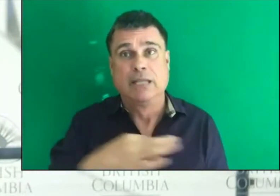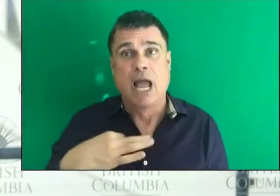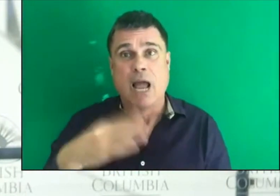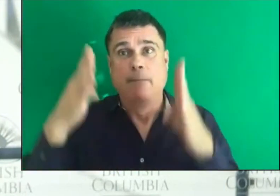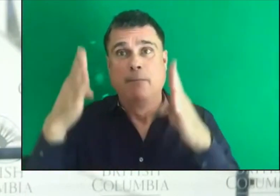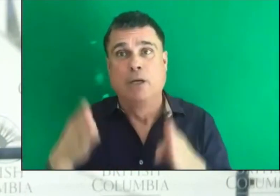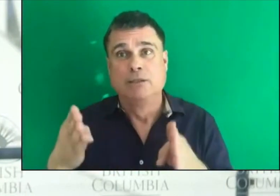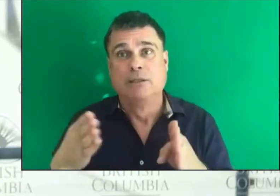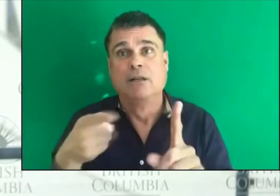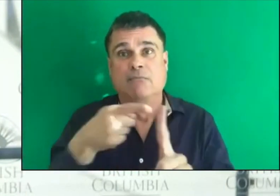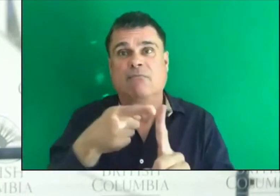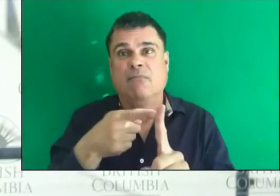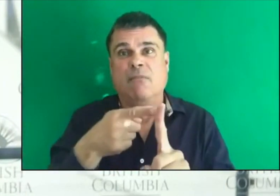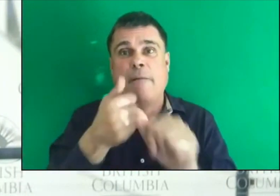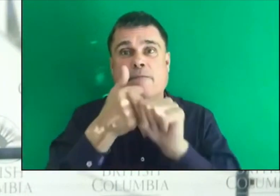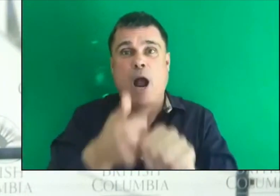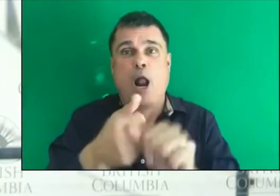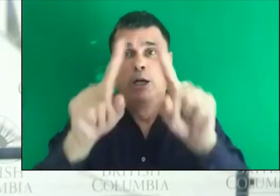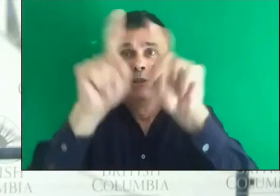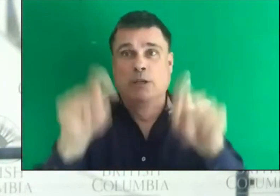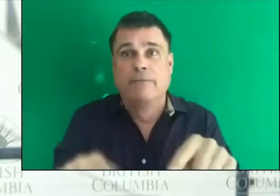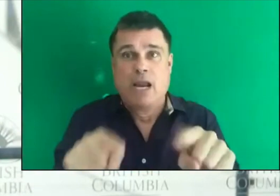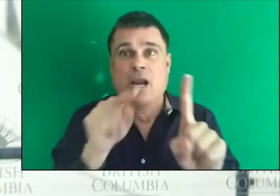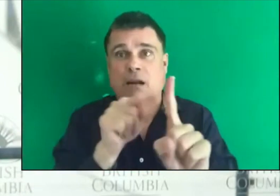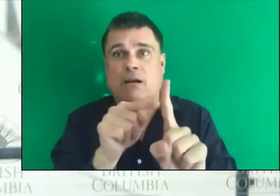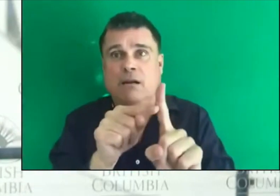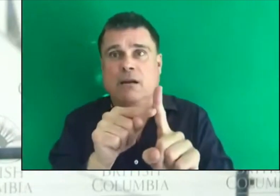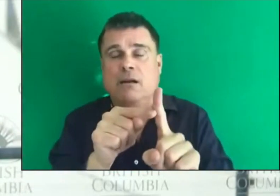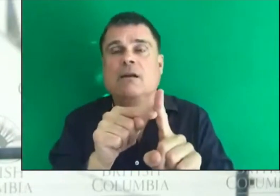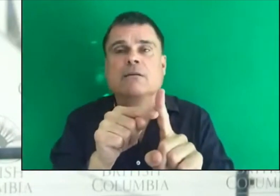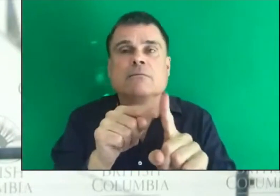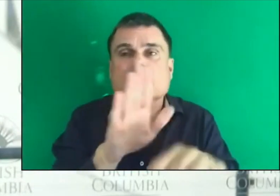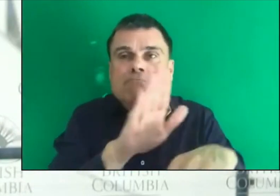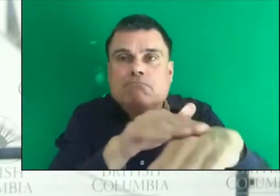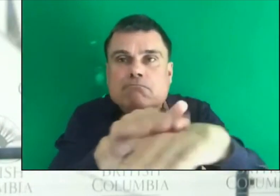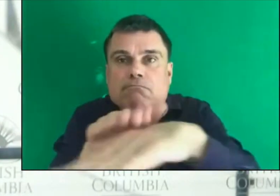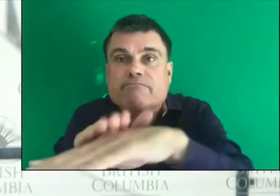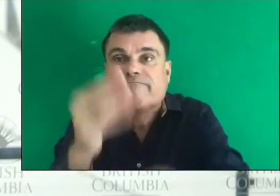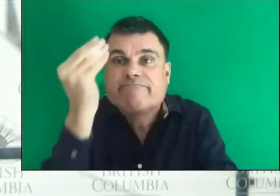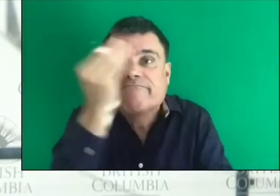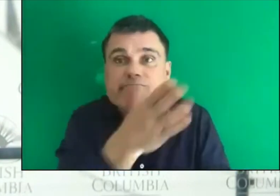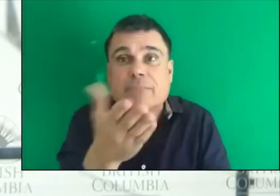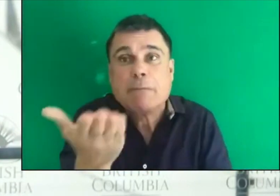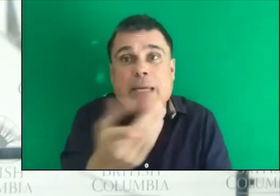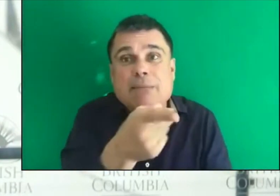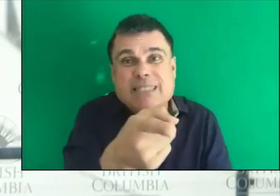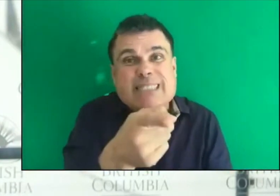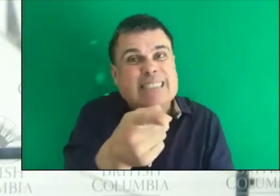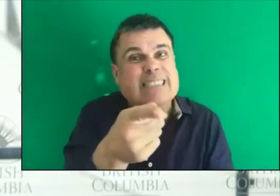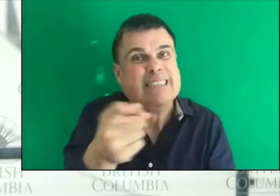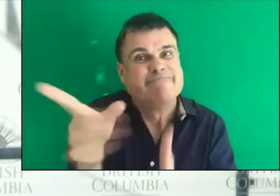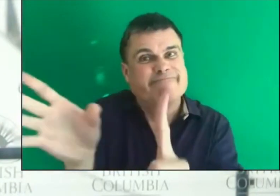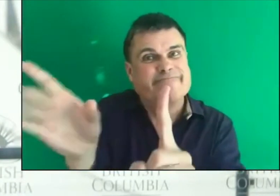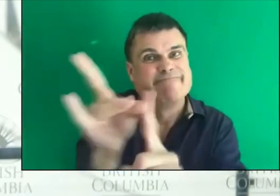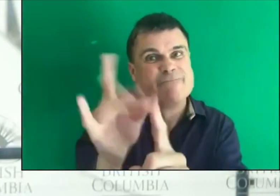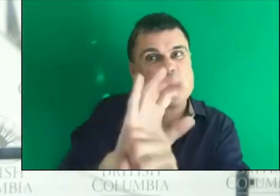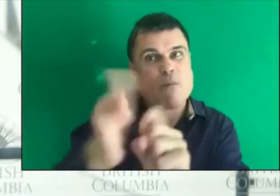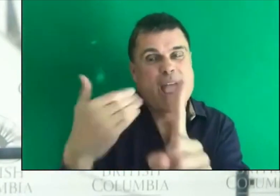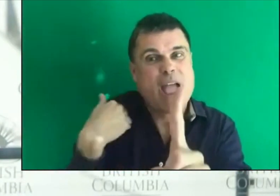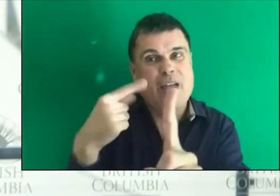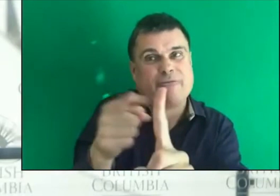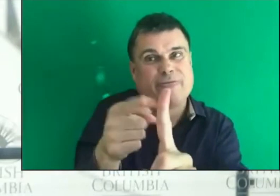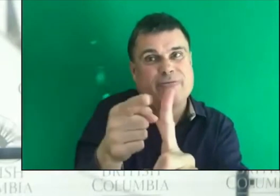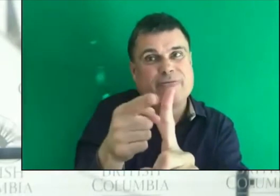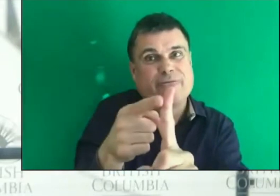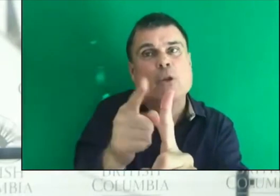that allowed us to continue as you can imagine, it's quite a detailed process for every